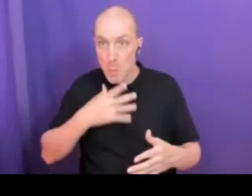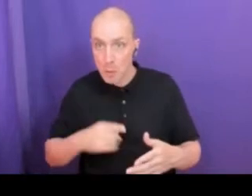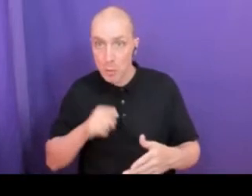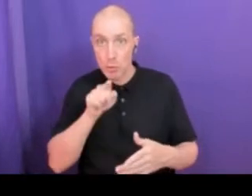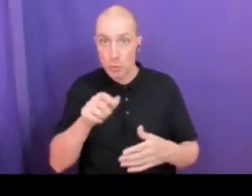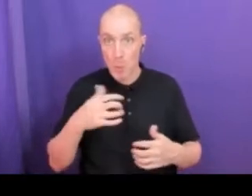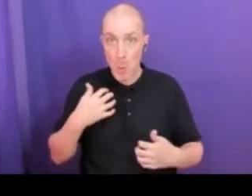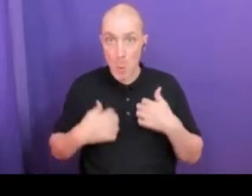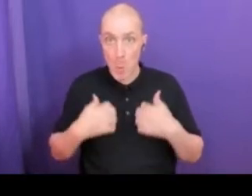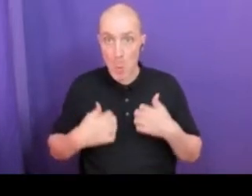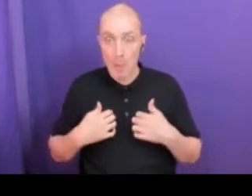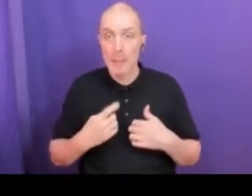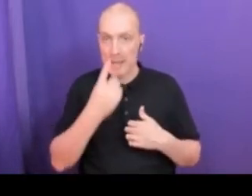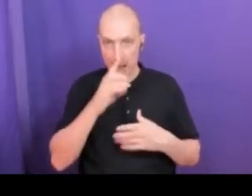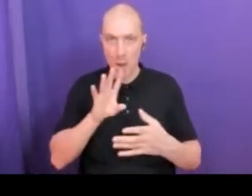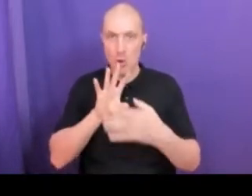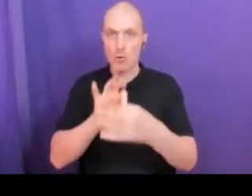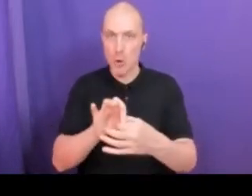touch.